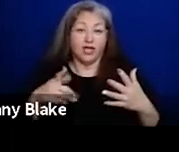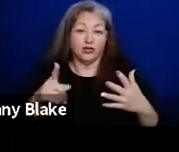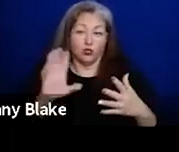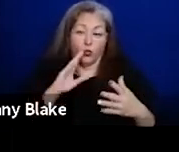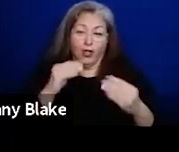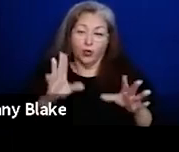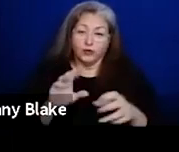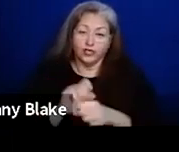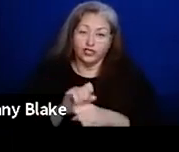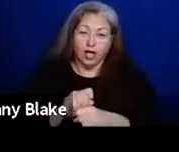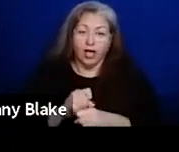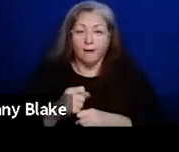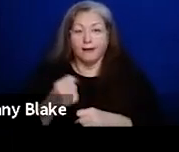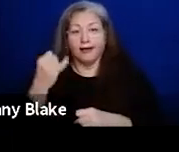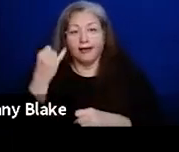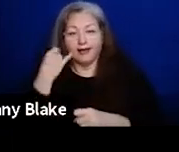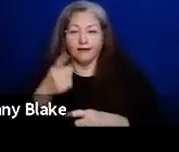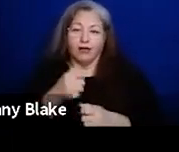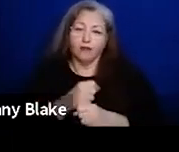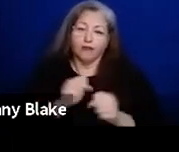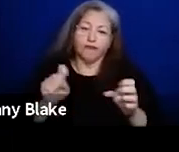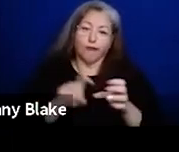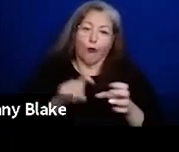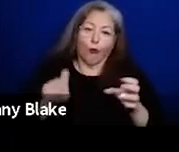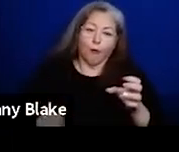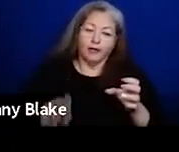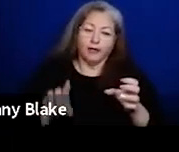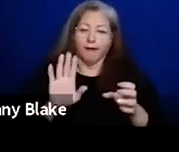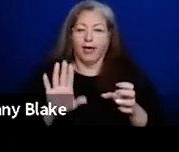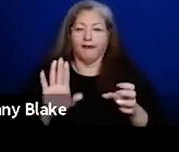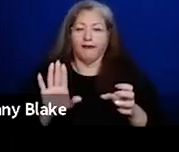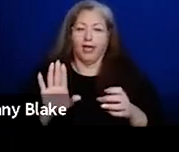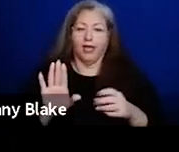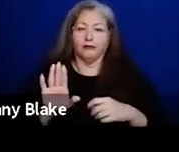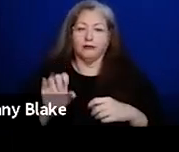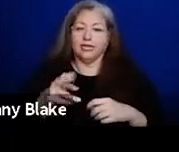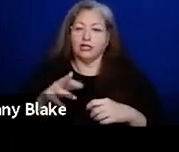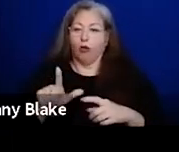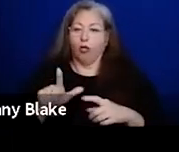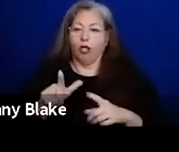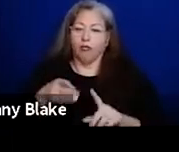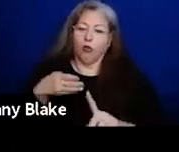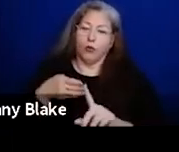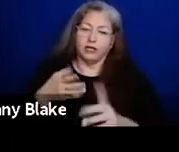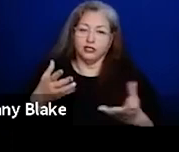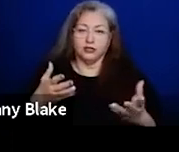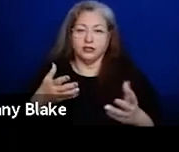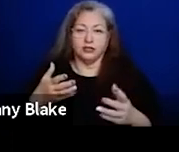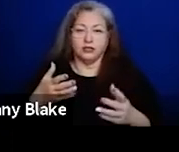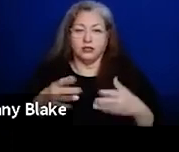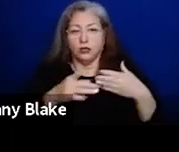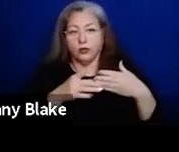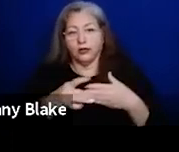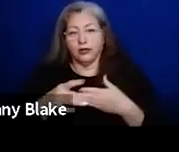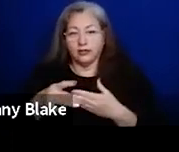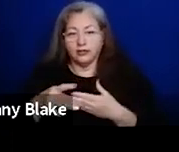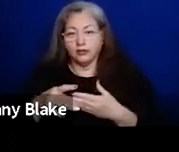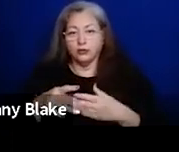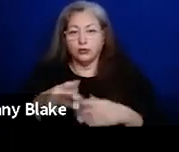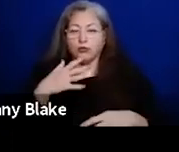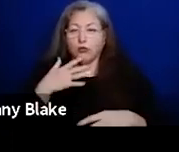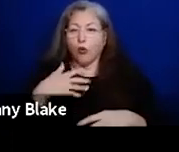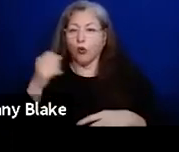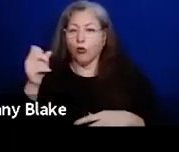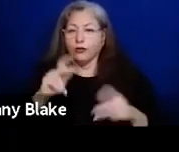jobs if they are open about their sexual orientation. It leads to older